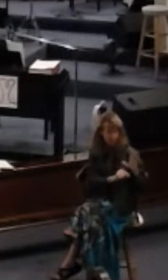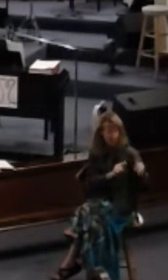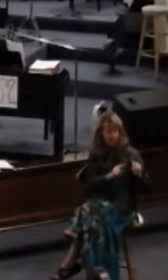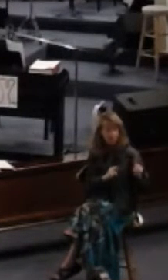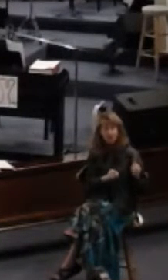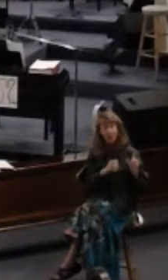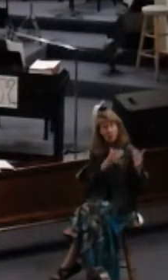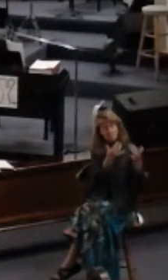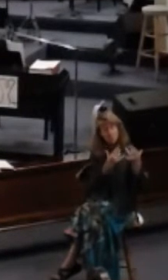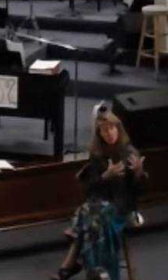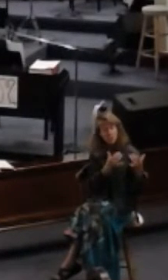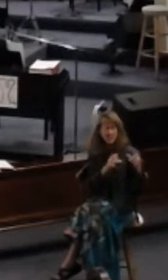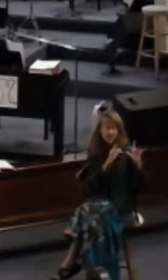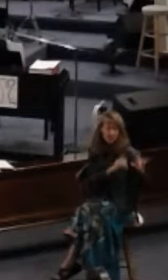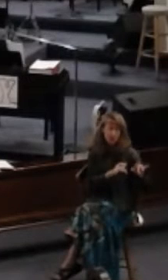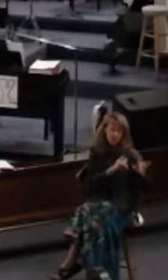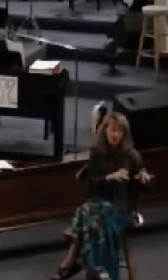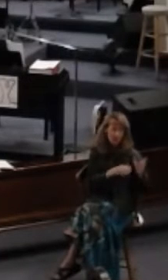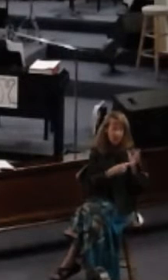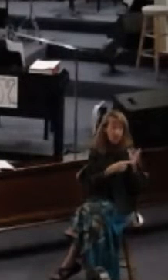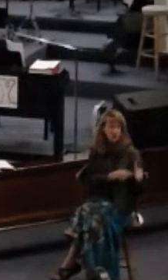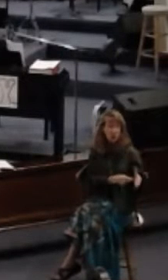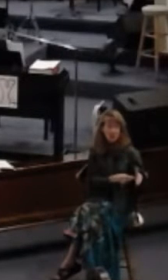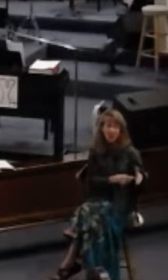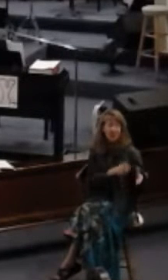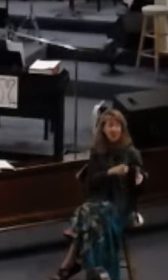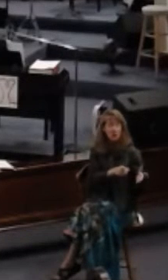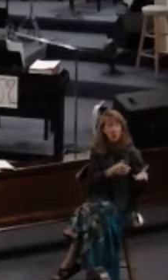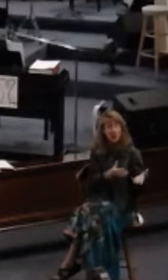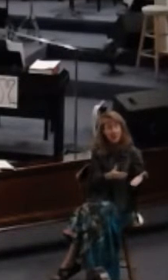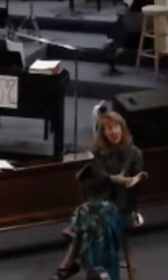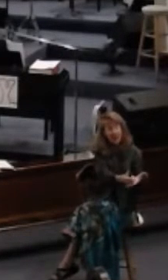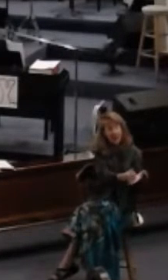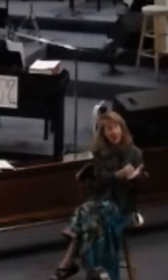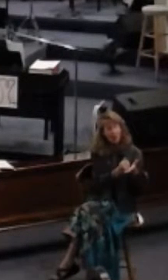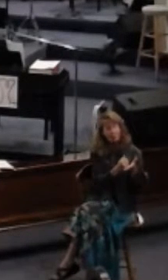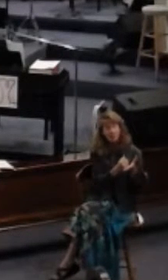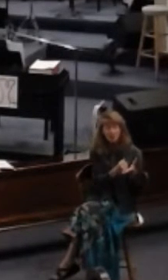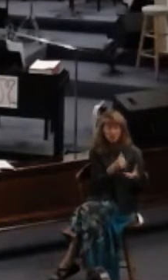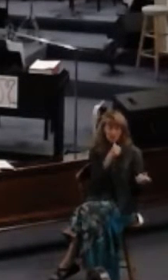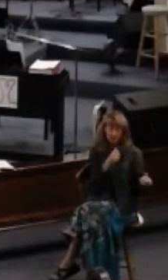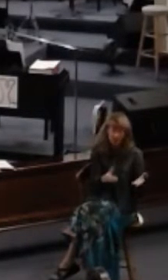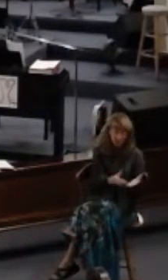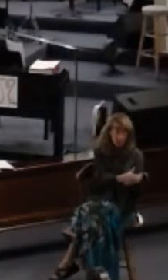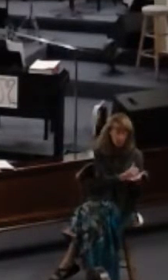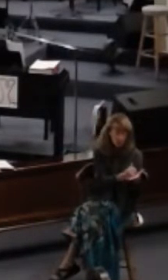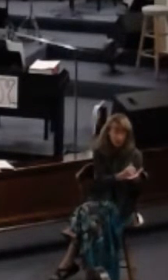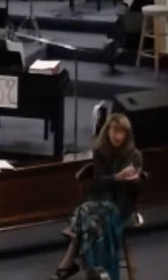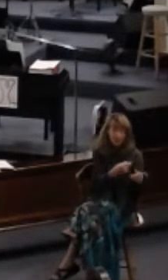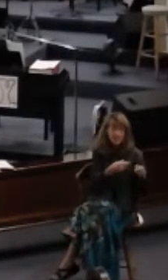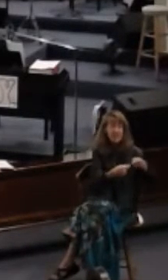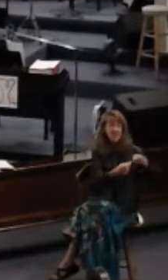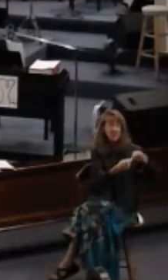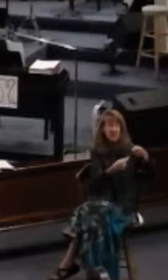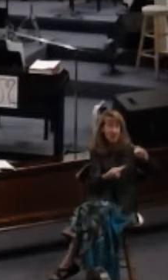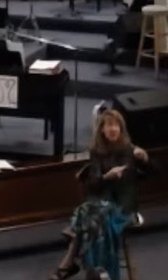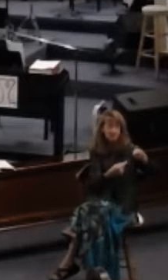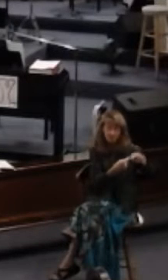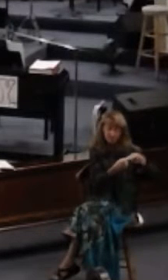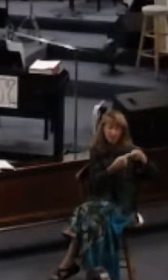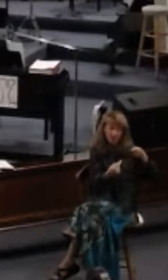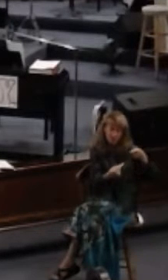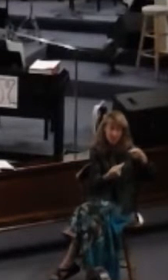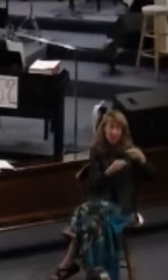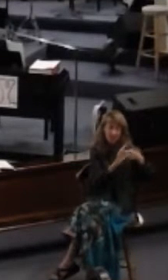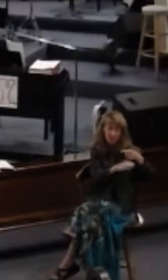because mercy involves providing unearned help or relief, and that is contrary to justice. One